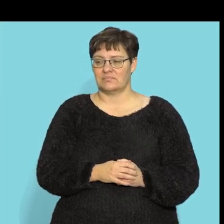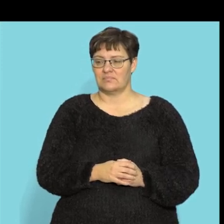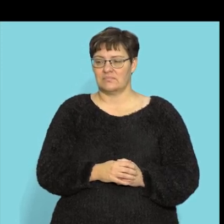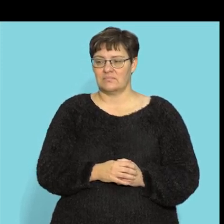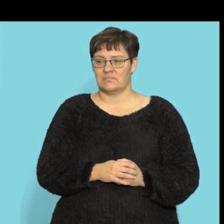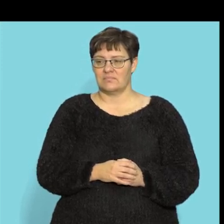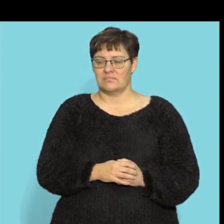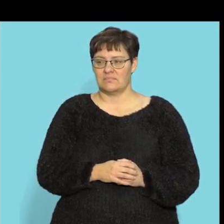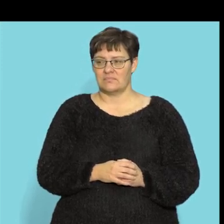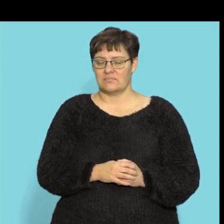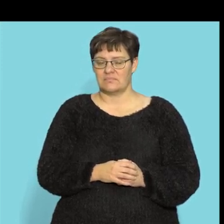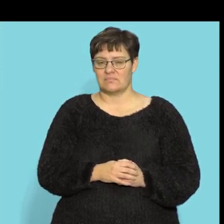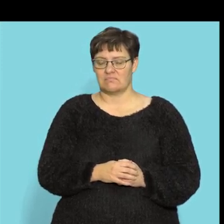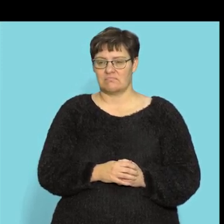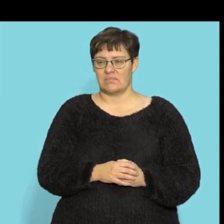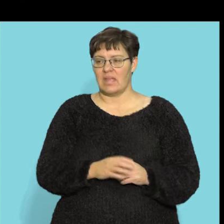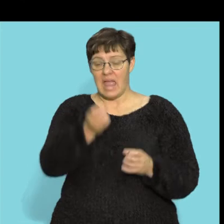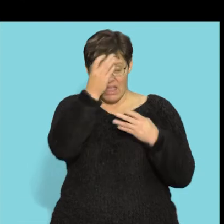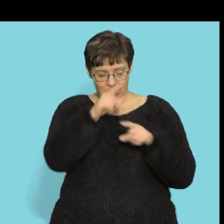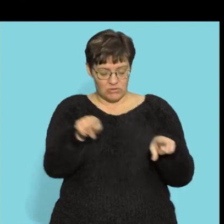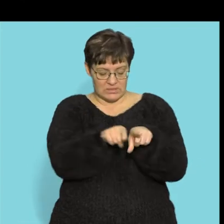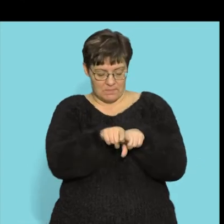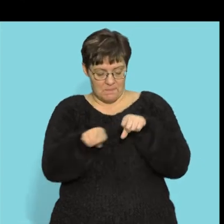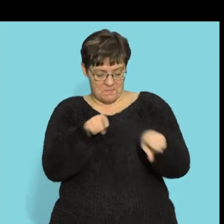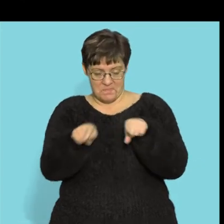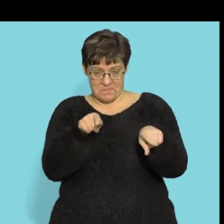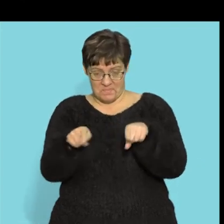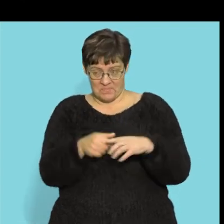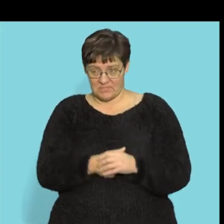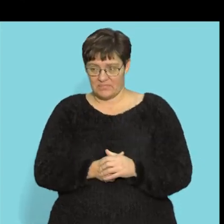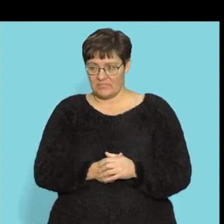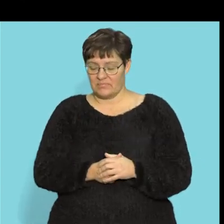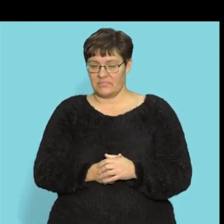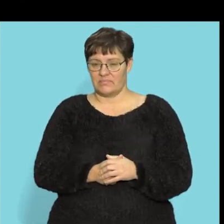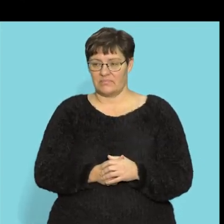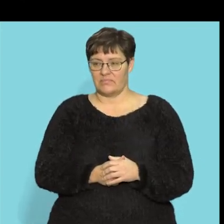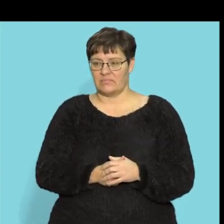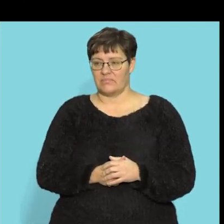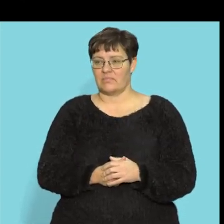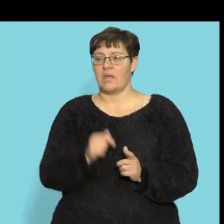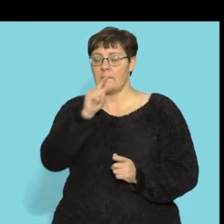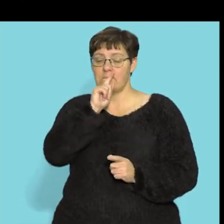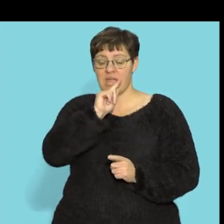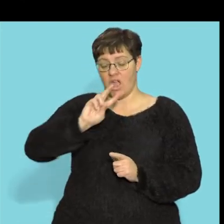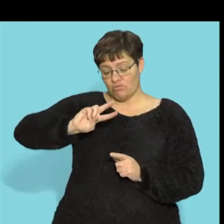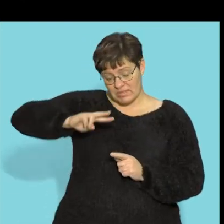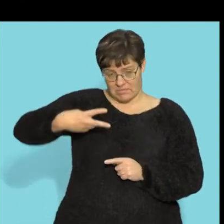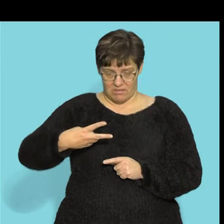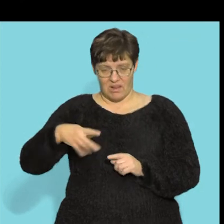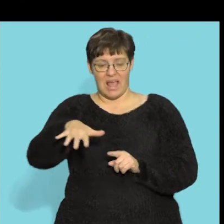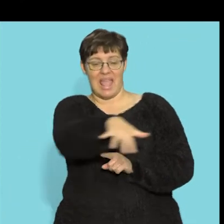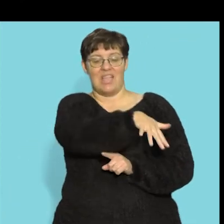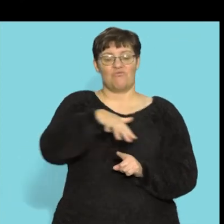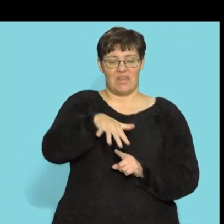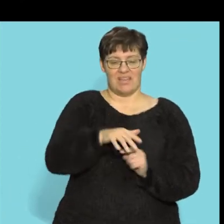right. So now it's the same piece of information. Now what we've done, we've plotted the reciprocal of the